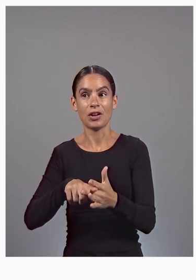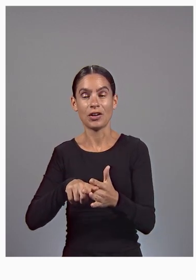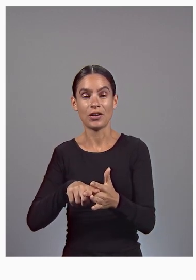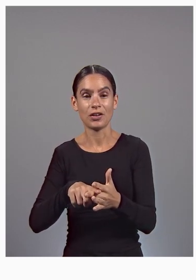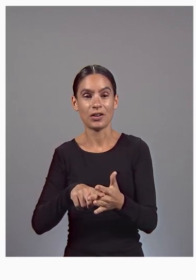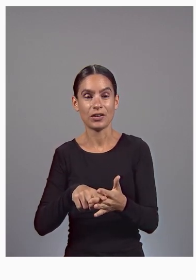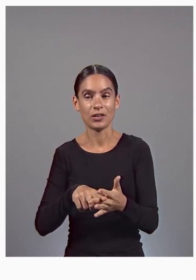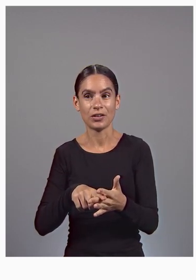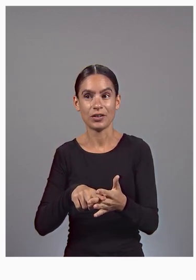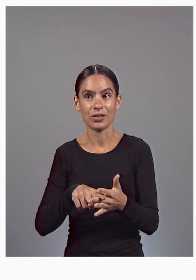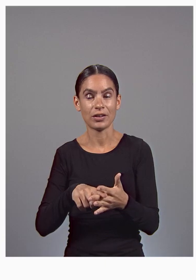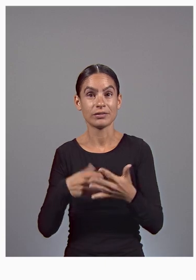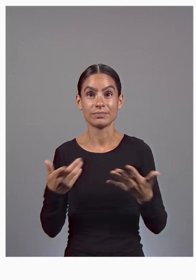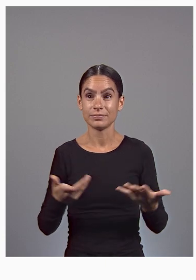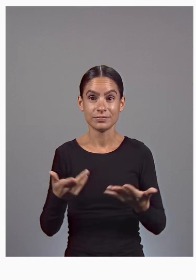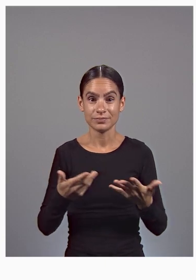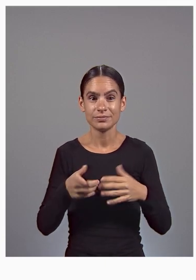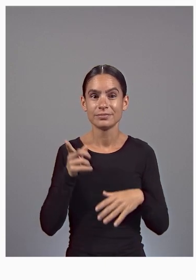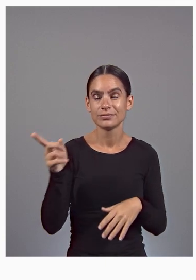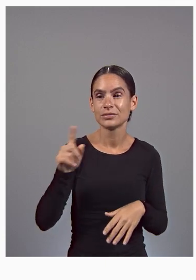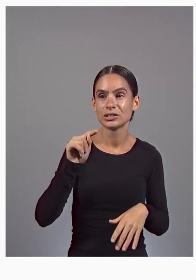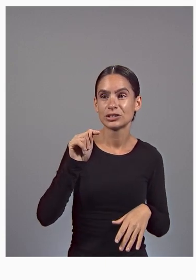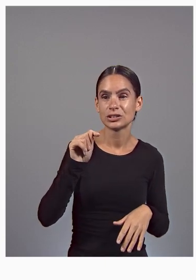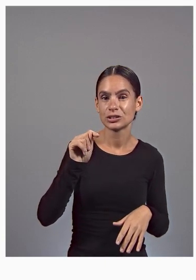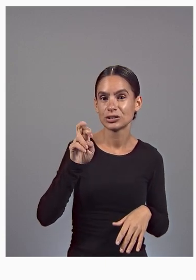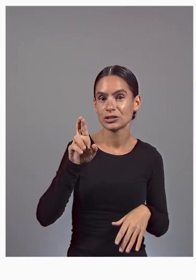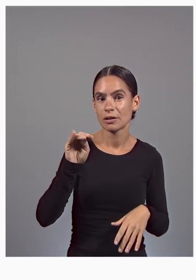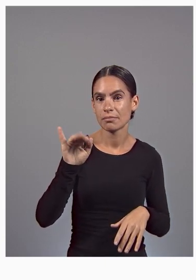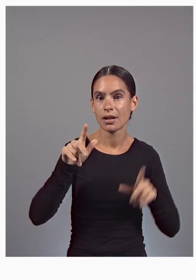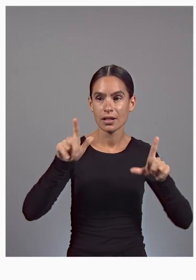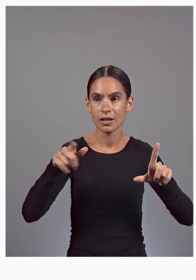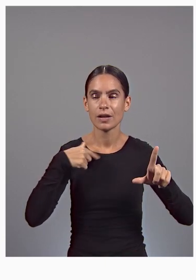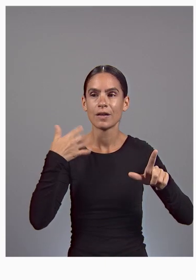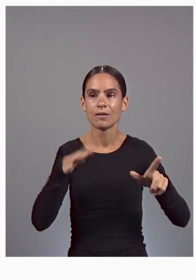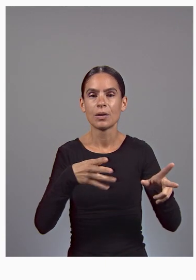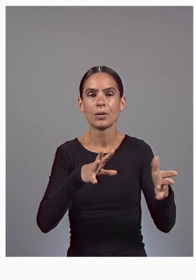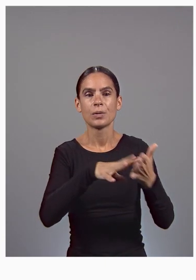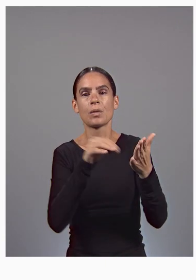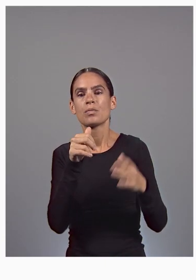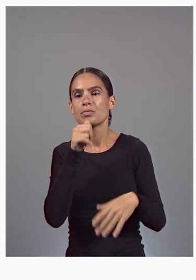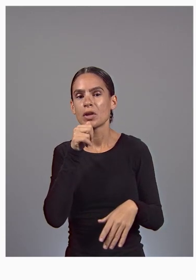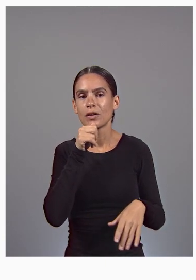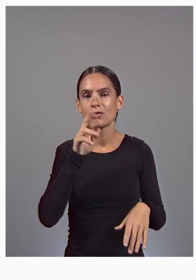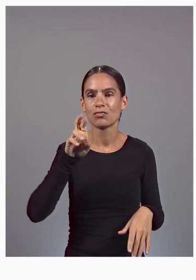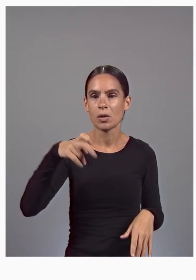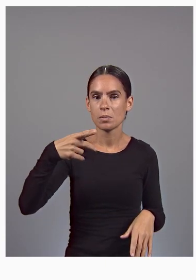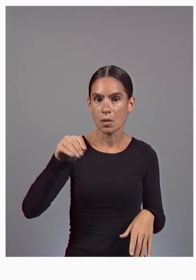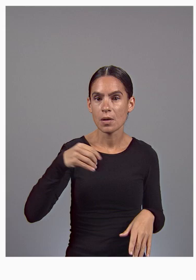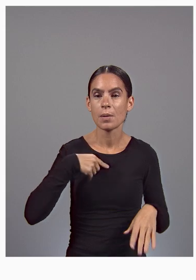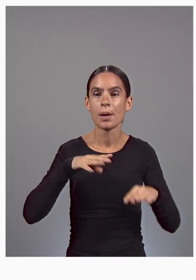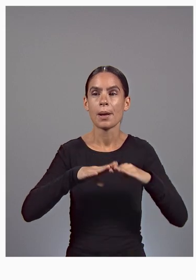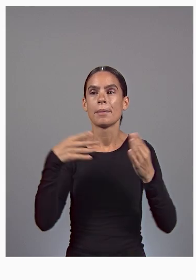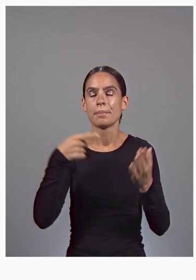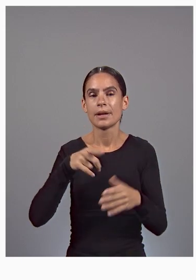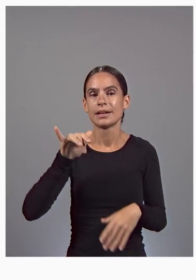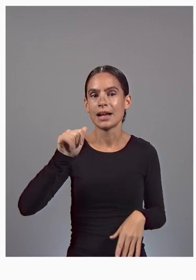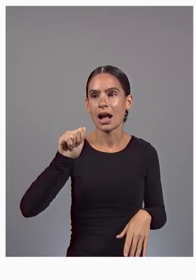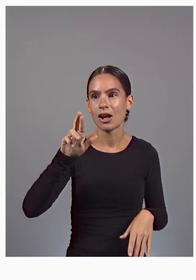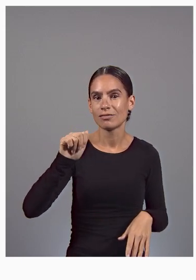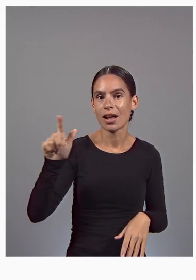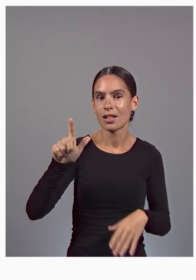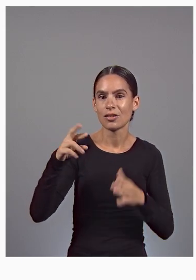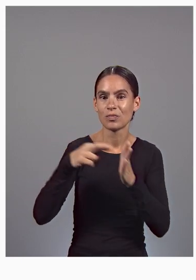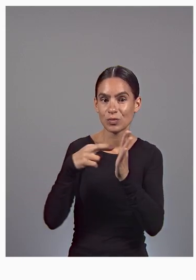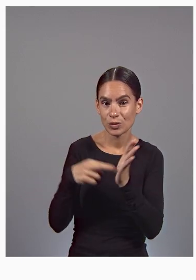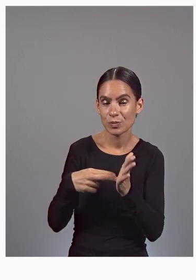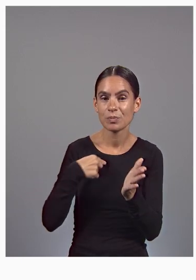So first, we're starting in the terminal, and we've already cloned a private repo here. Now we're going to go ahead and open up that URL rule, and we can add